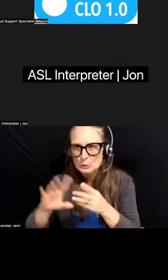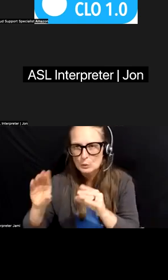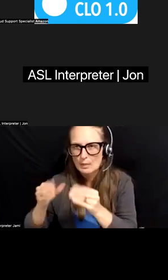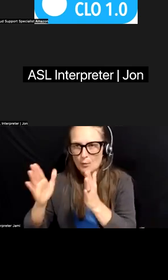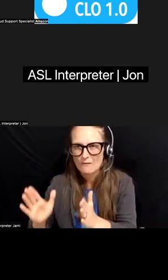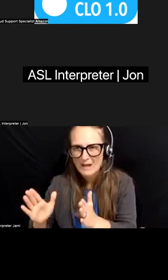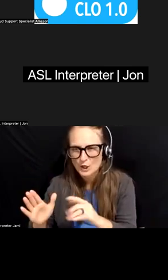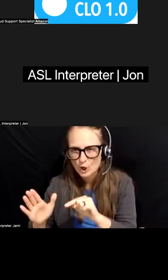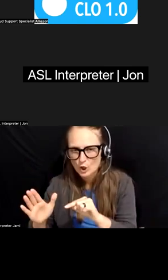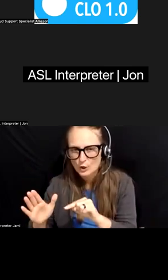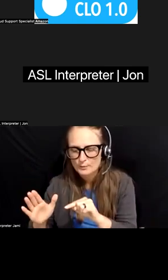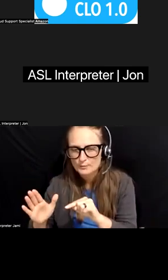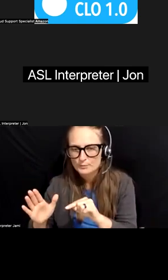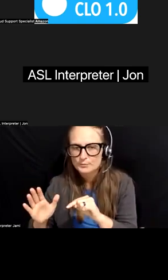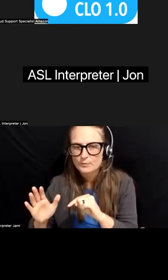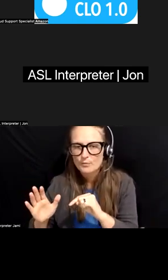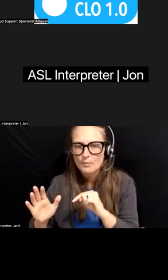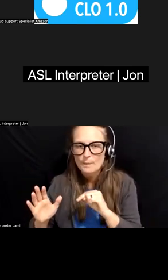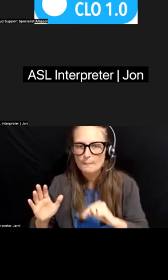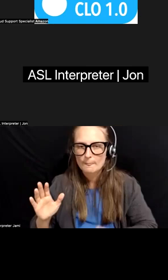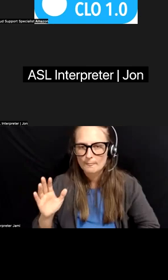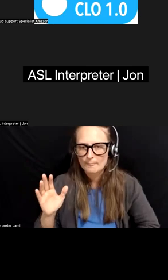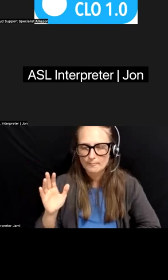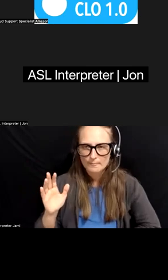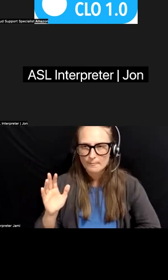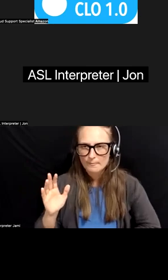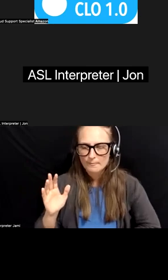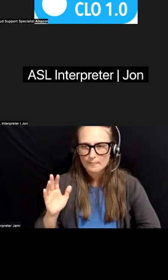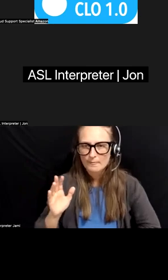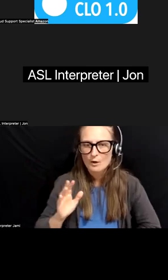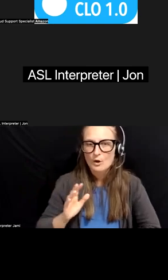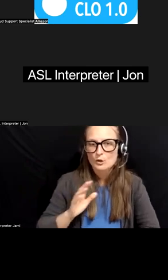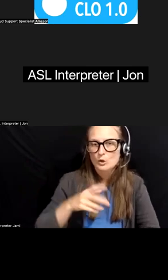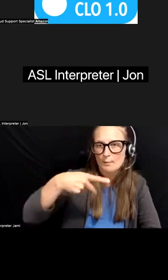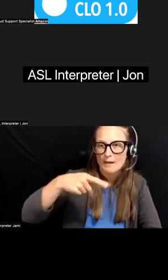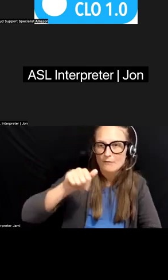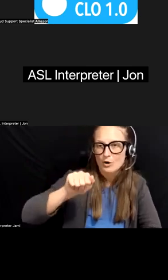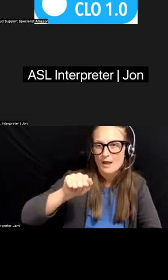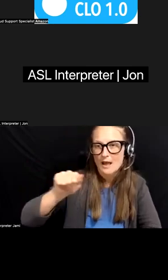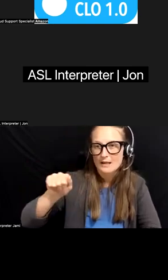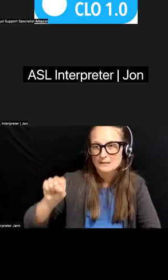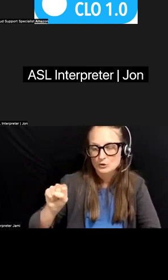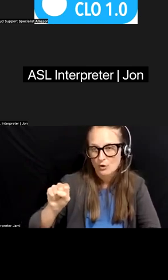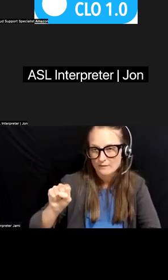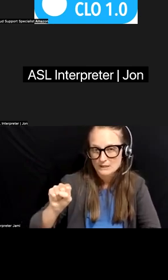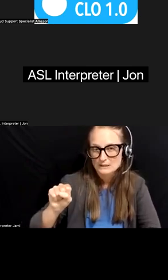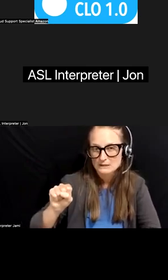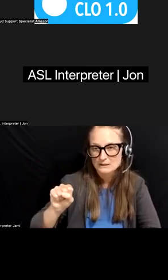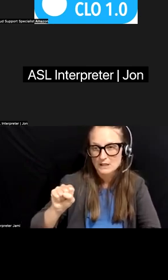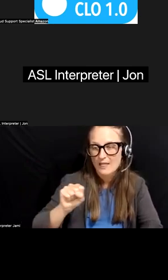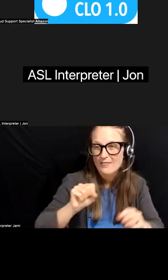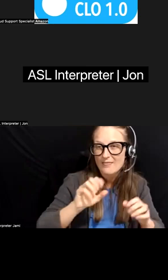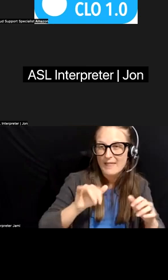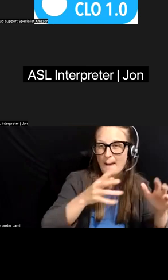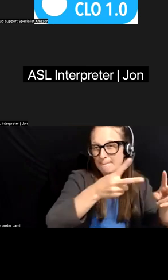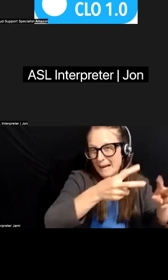And then once you're part of the platform as a service, the migration process